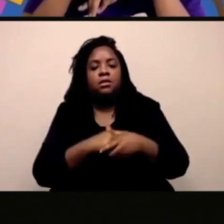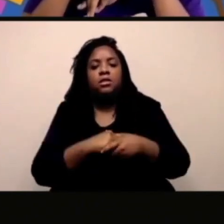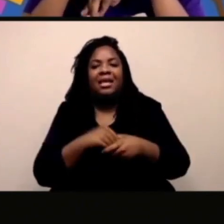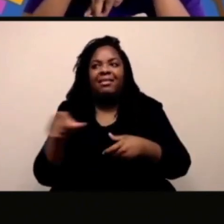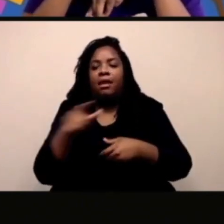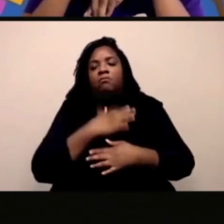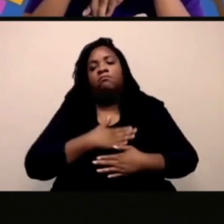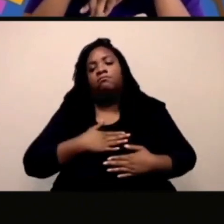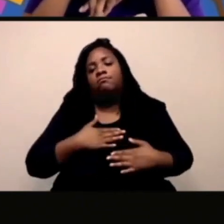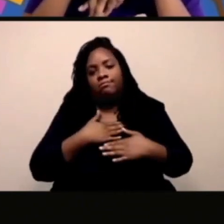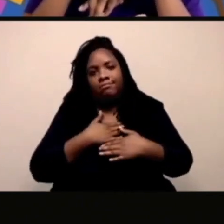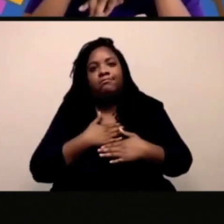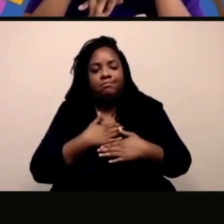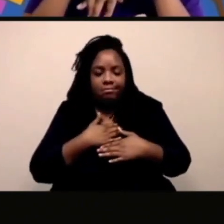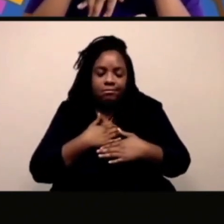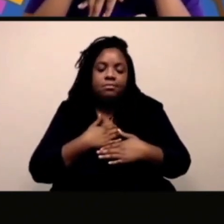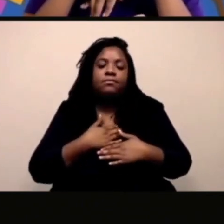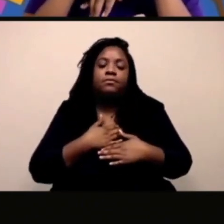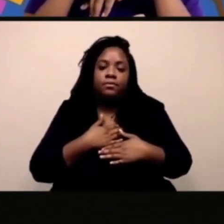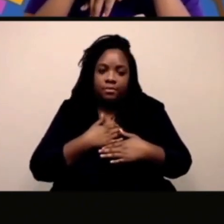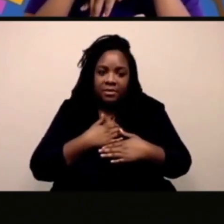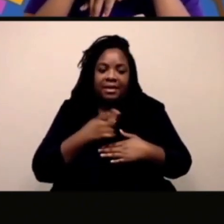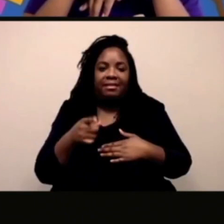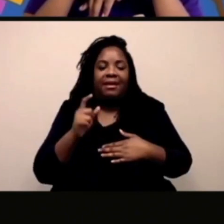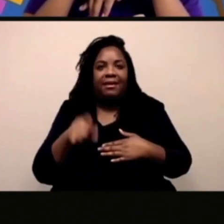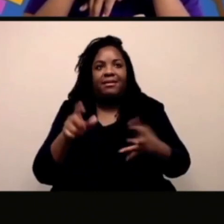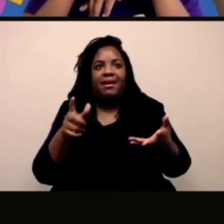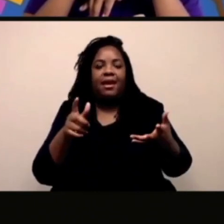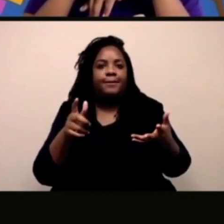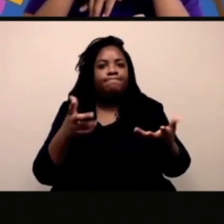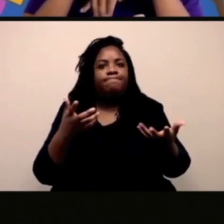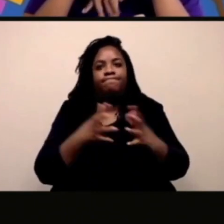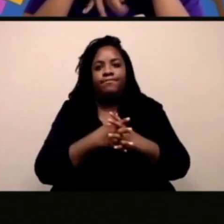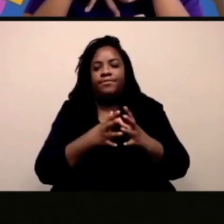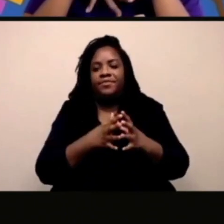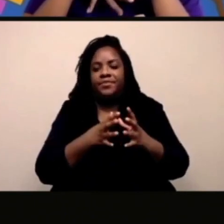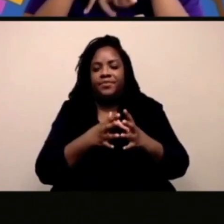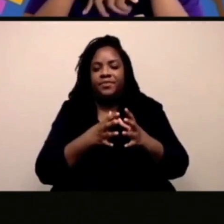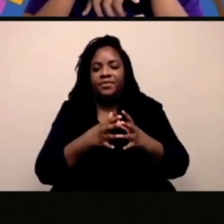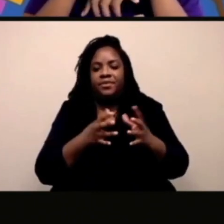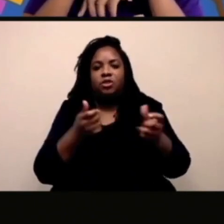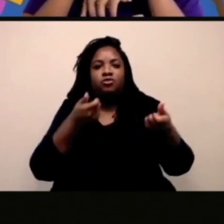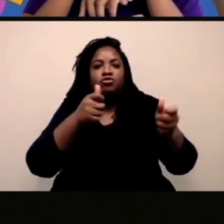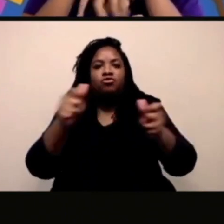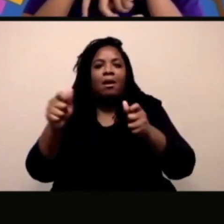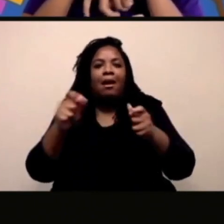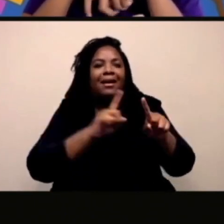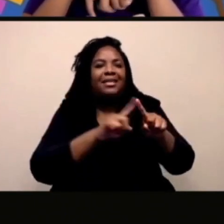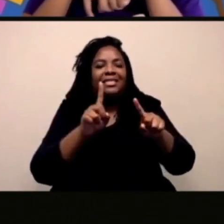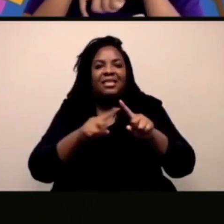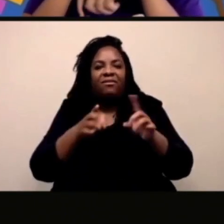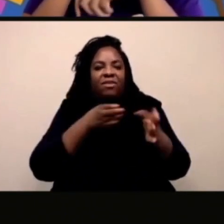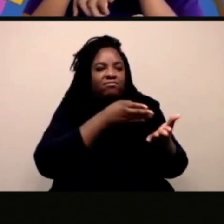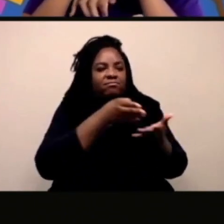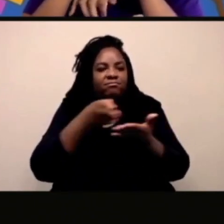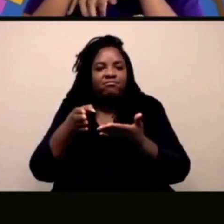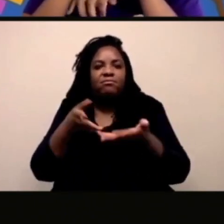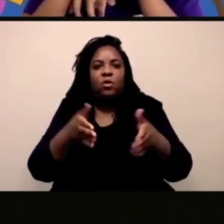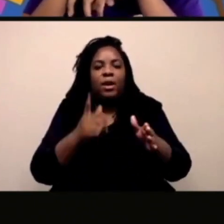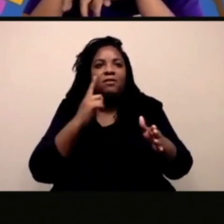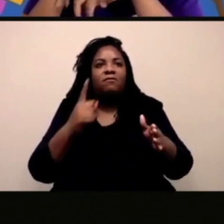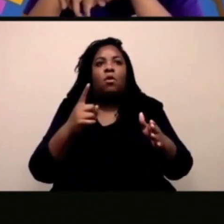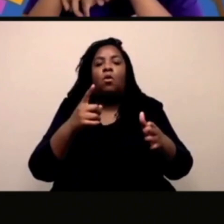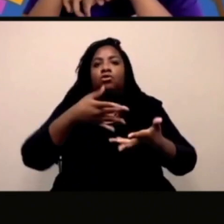time being able to explore just different avenues of how they feel or social